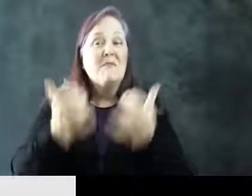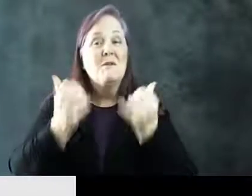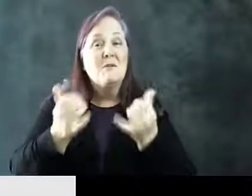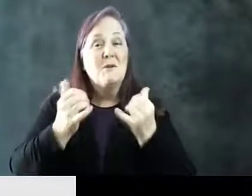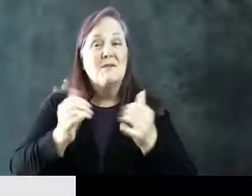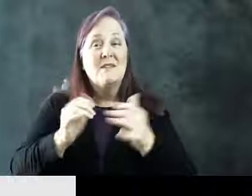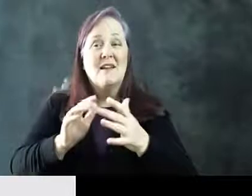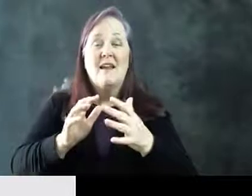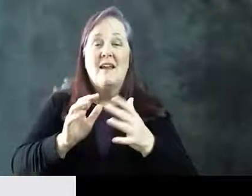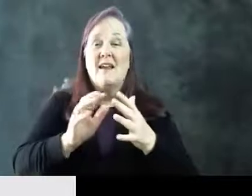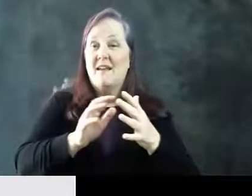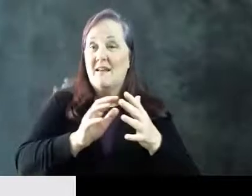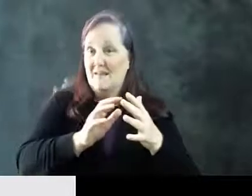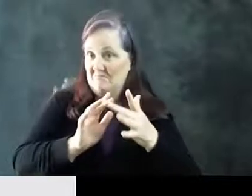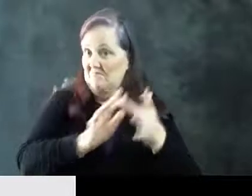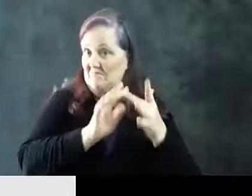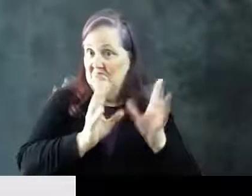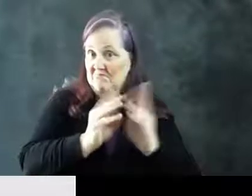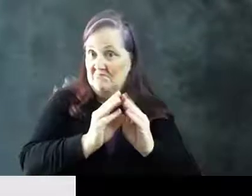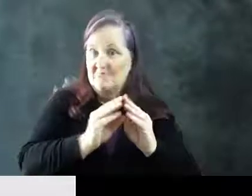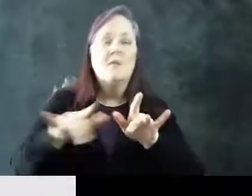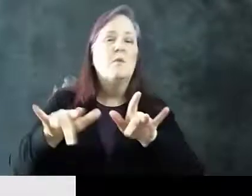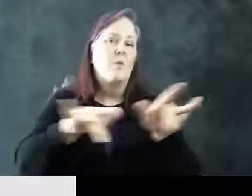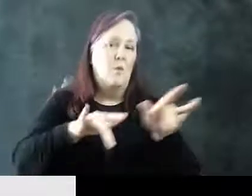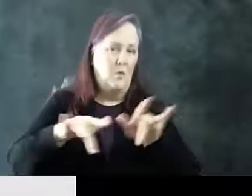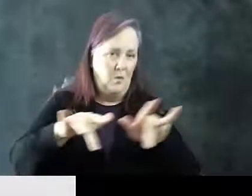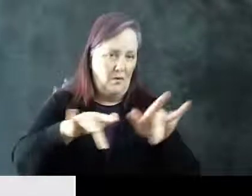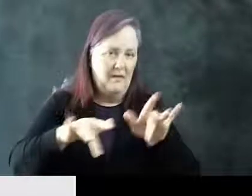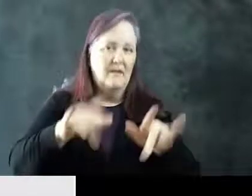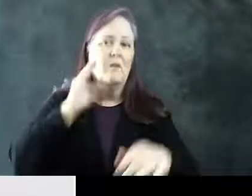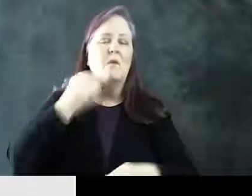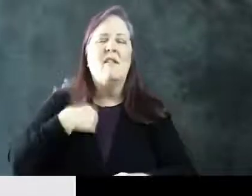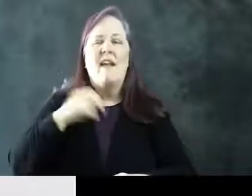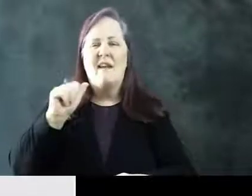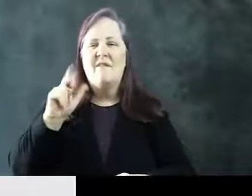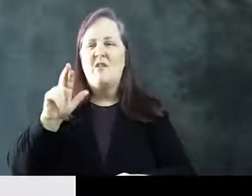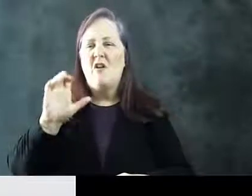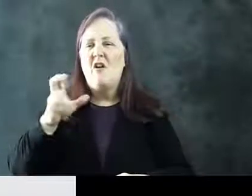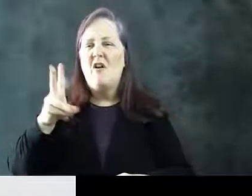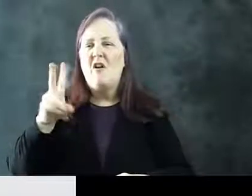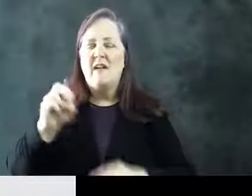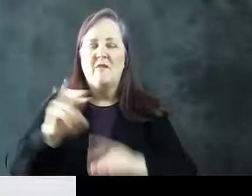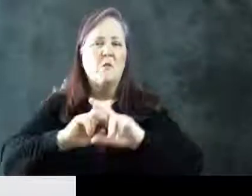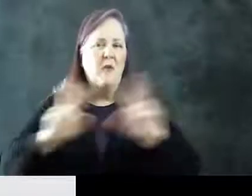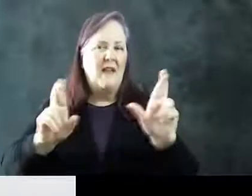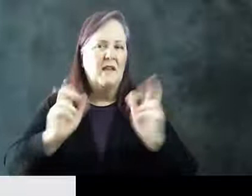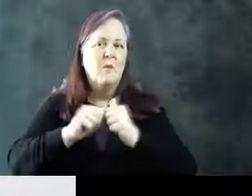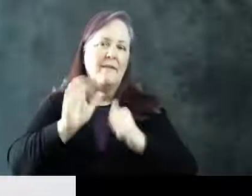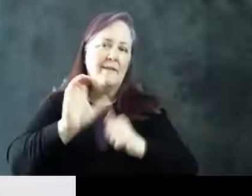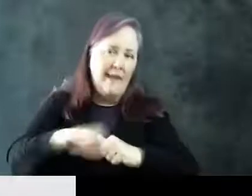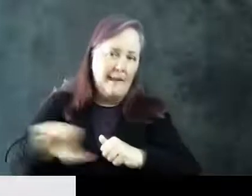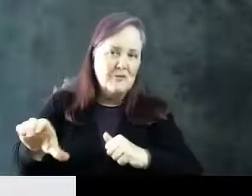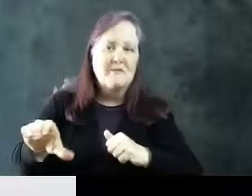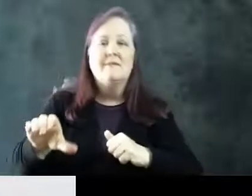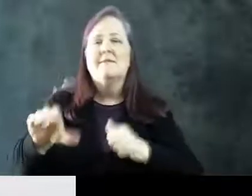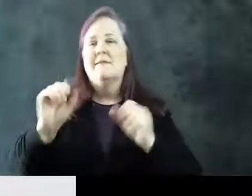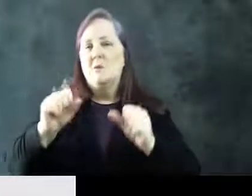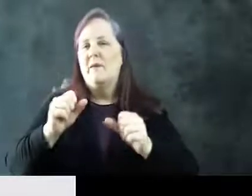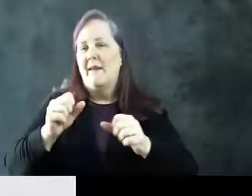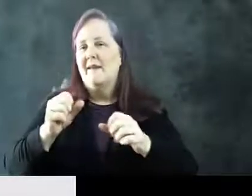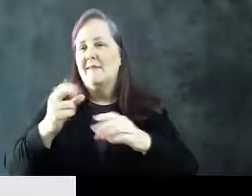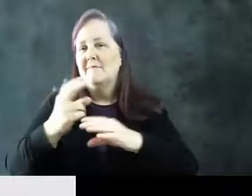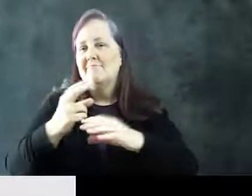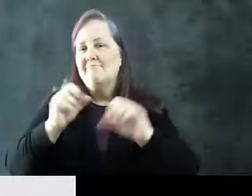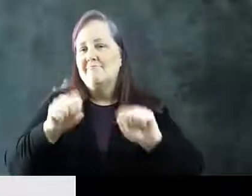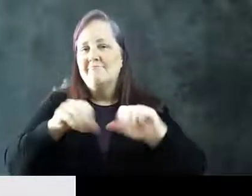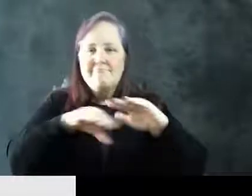being recorded. We will have an archive out available in about a week that will have closed captioning in it. You'll be able